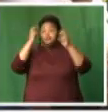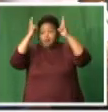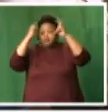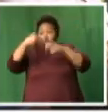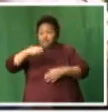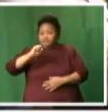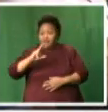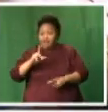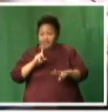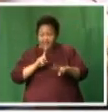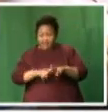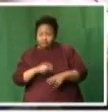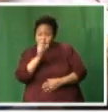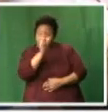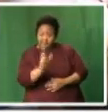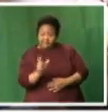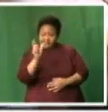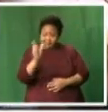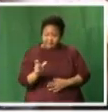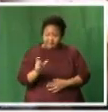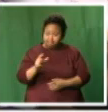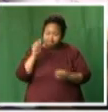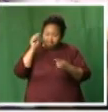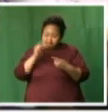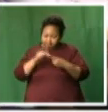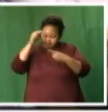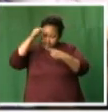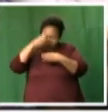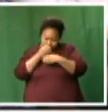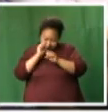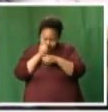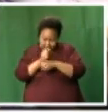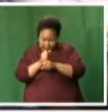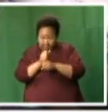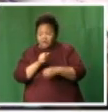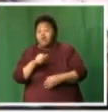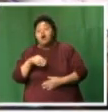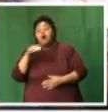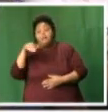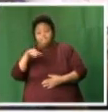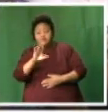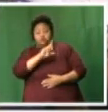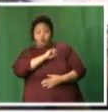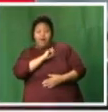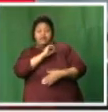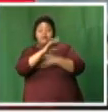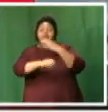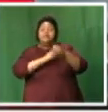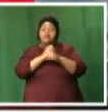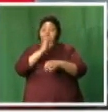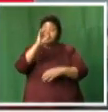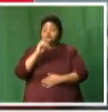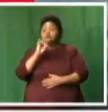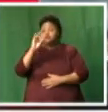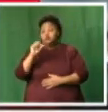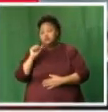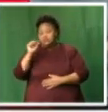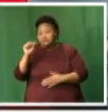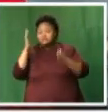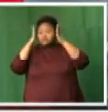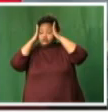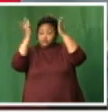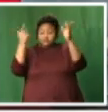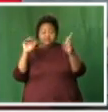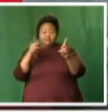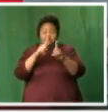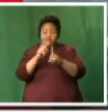nawo umsebenzi welive ekuthenini kufuna silive laseSwatini libe lisinqobile isifo i-AIDS ngeminyaka wa 2026. Kanti umcondzisi